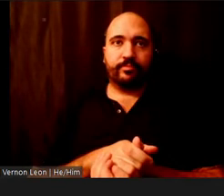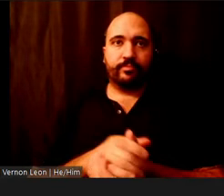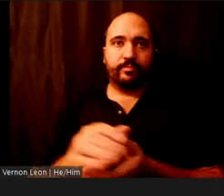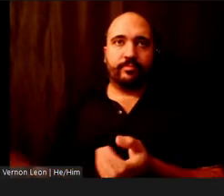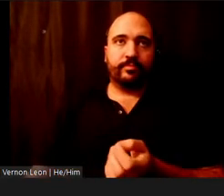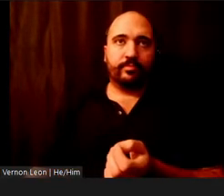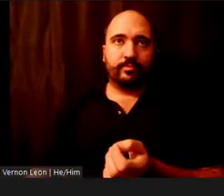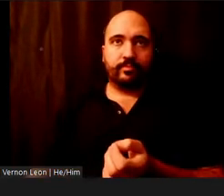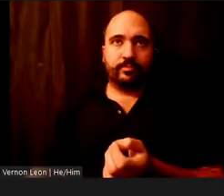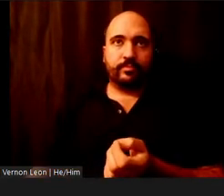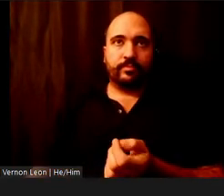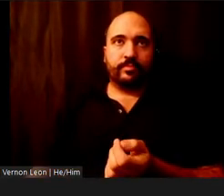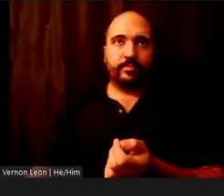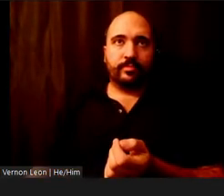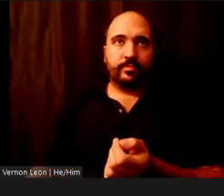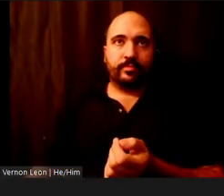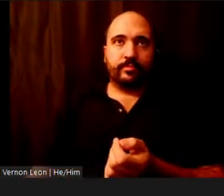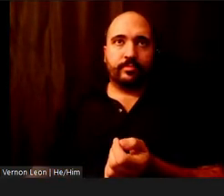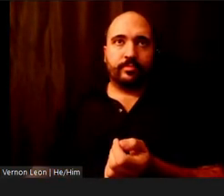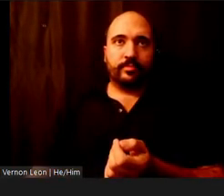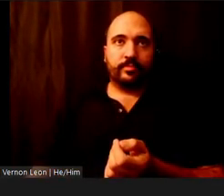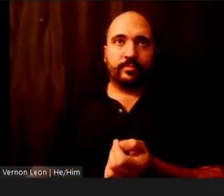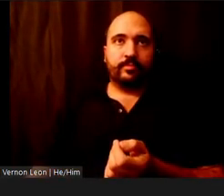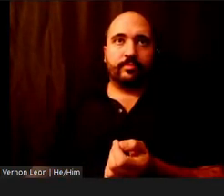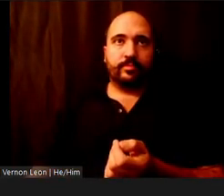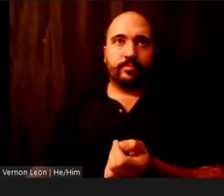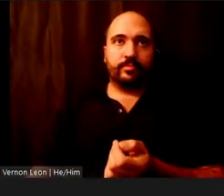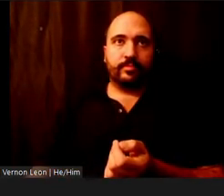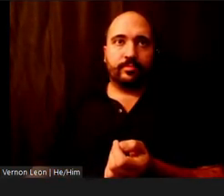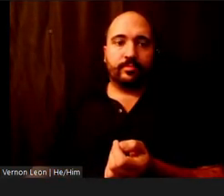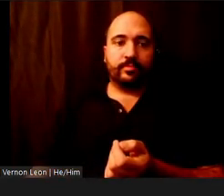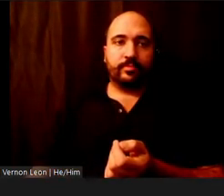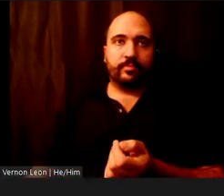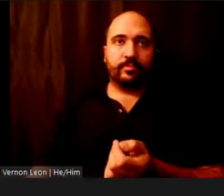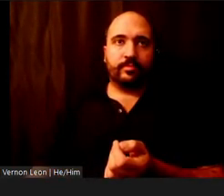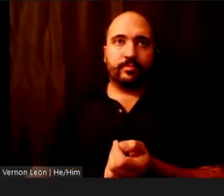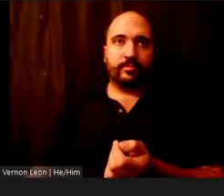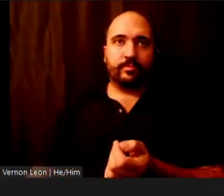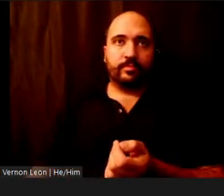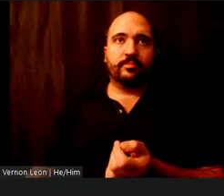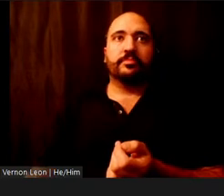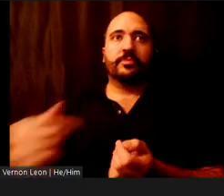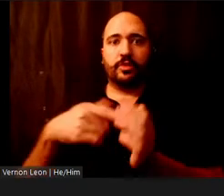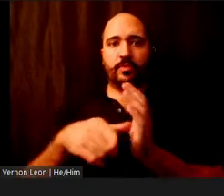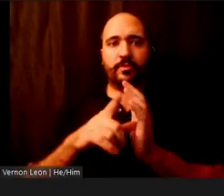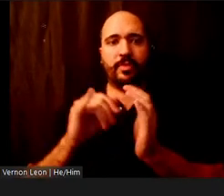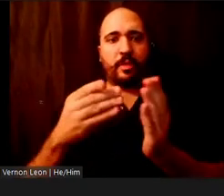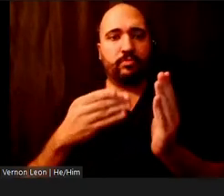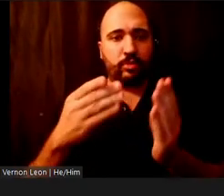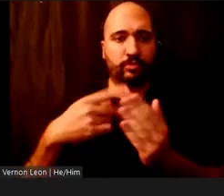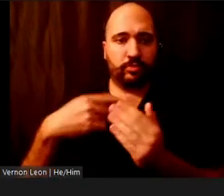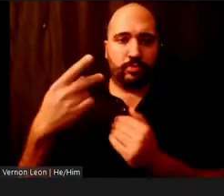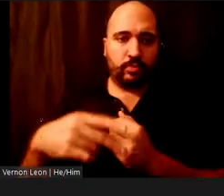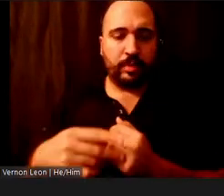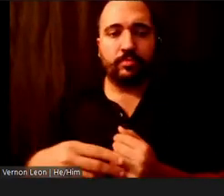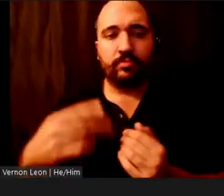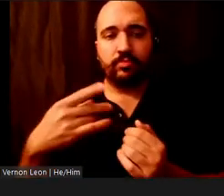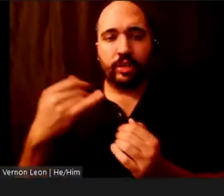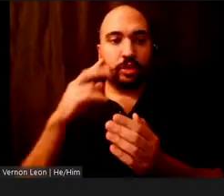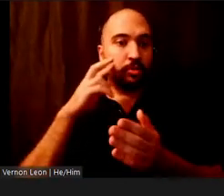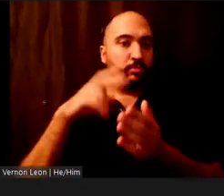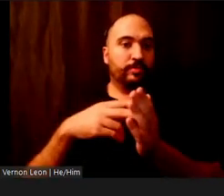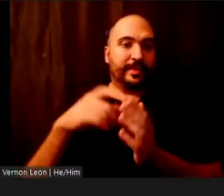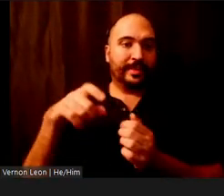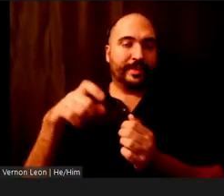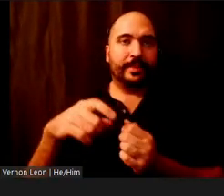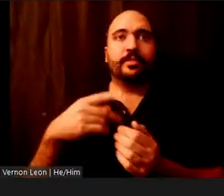Our agenda for today is to review the proposed program, the project purpose and need, discuss the project alternatives, provide an